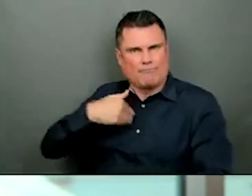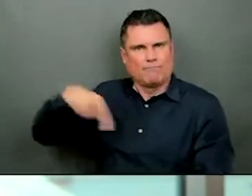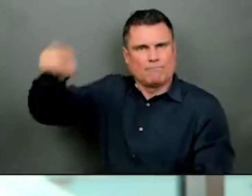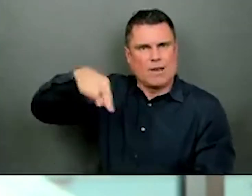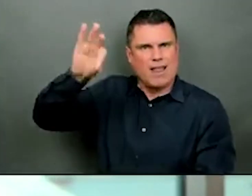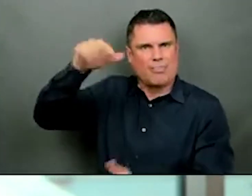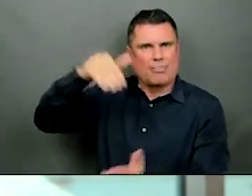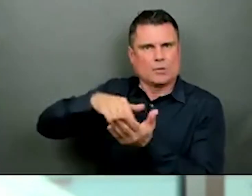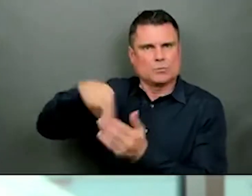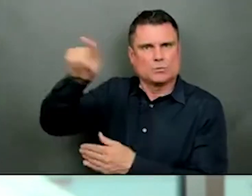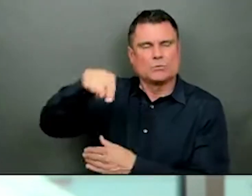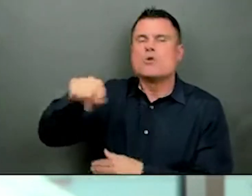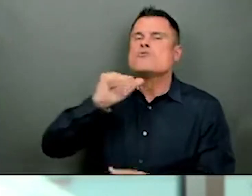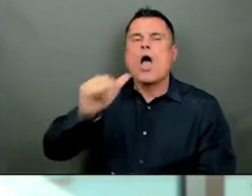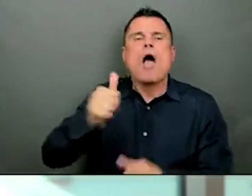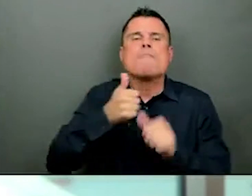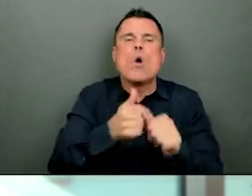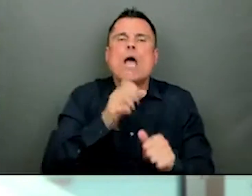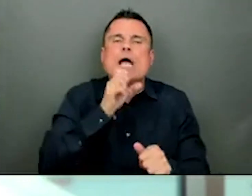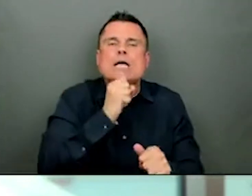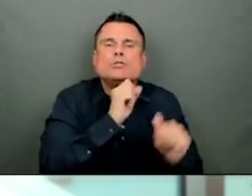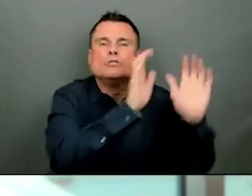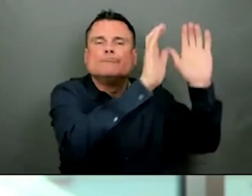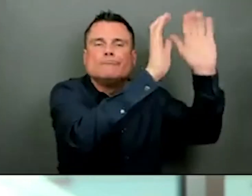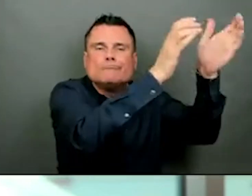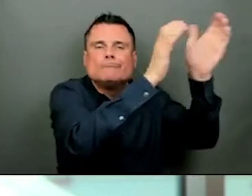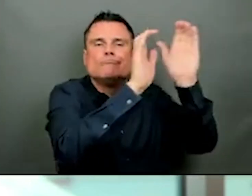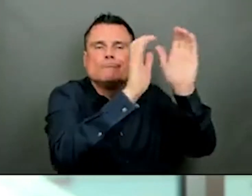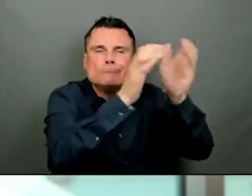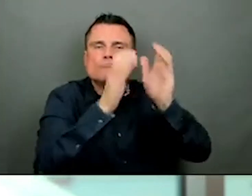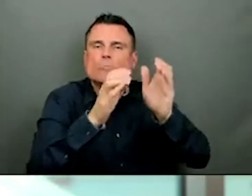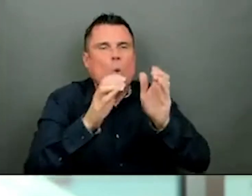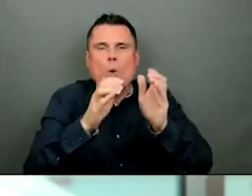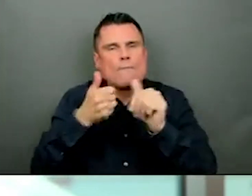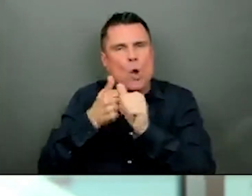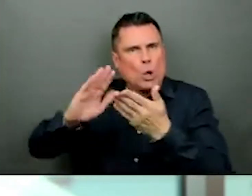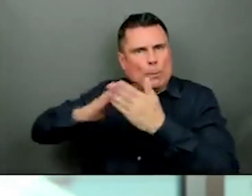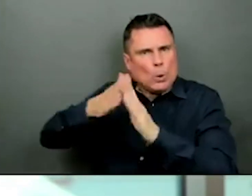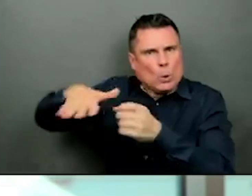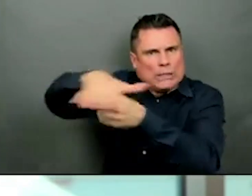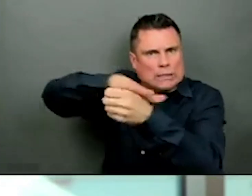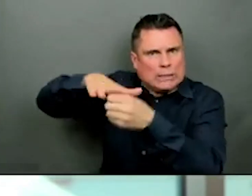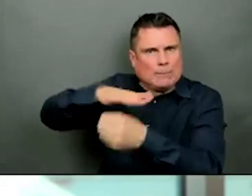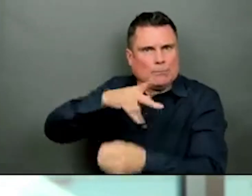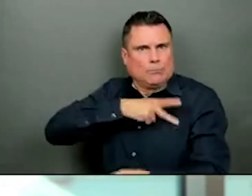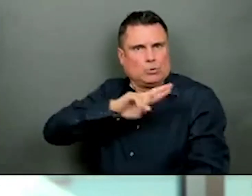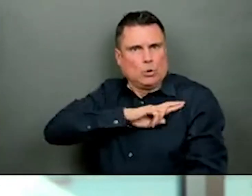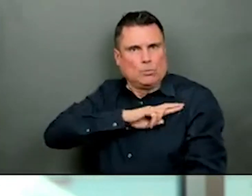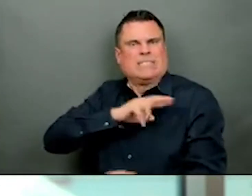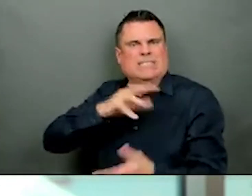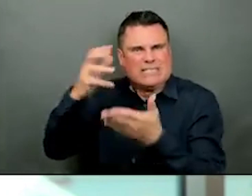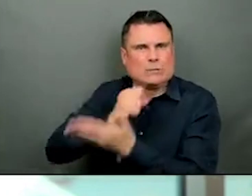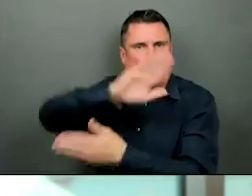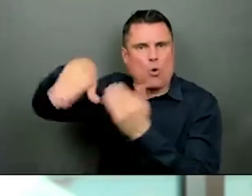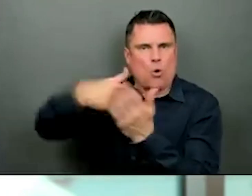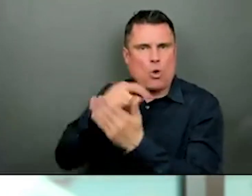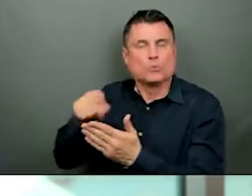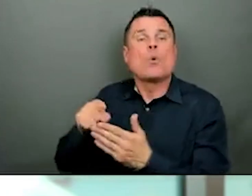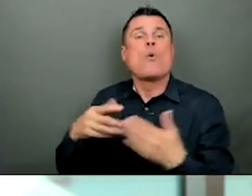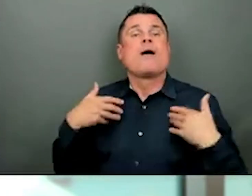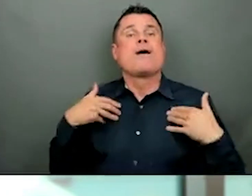as Dr. Henry has explained now in some detail and did today, it takes some time for the vaccine to take full